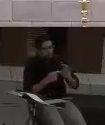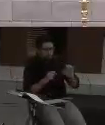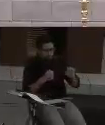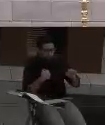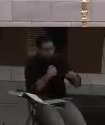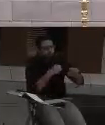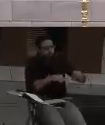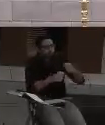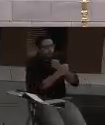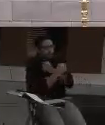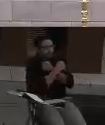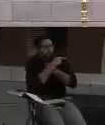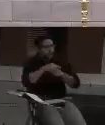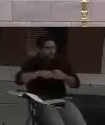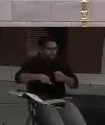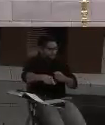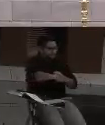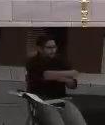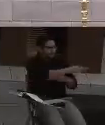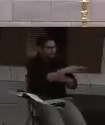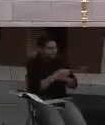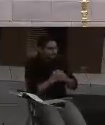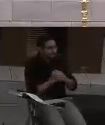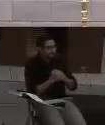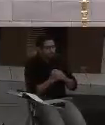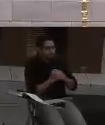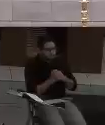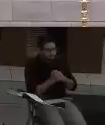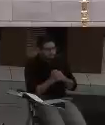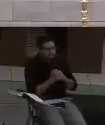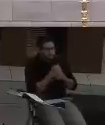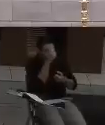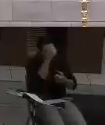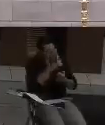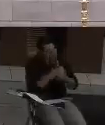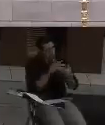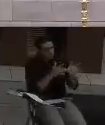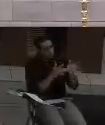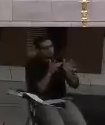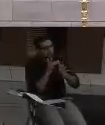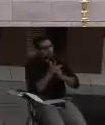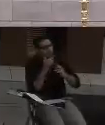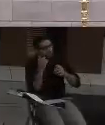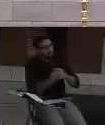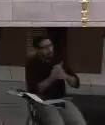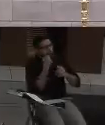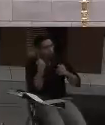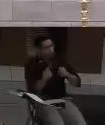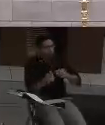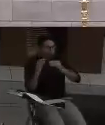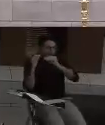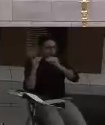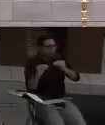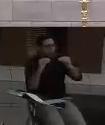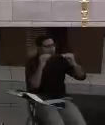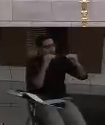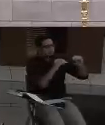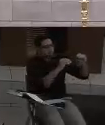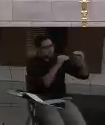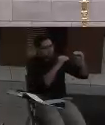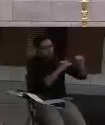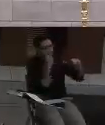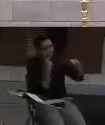We are the body, why aren't his arms reaching? Why aren't his hands